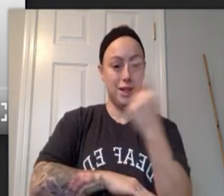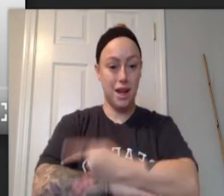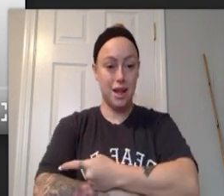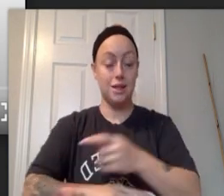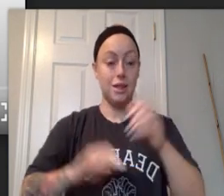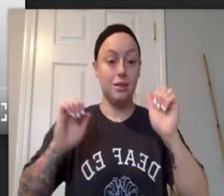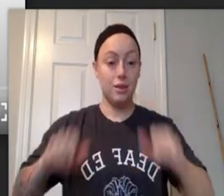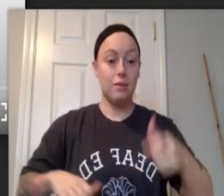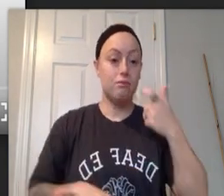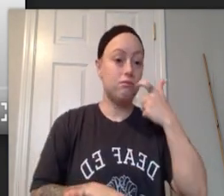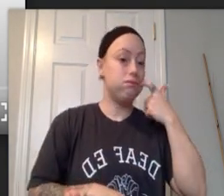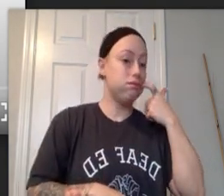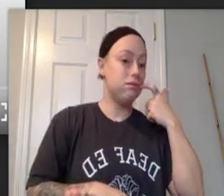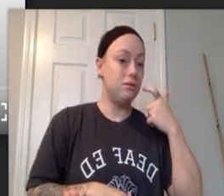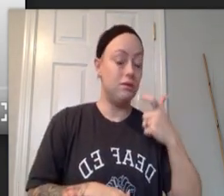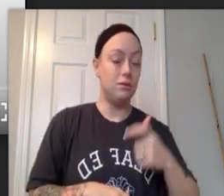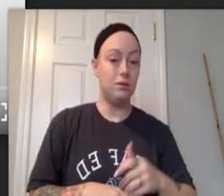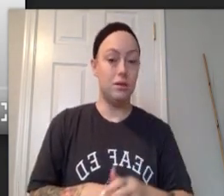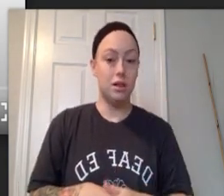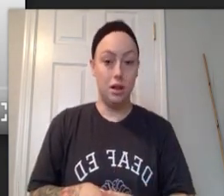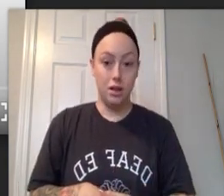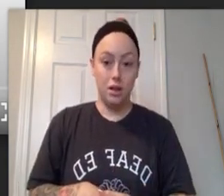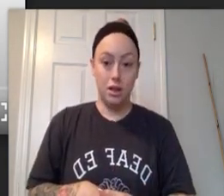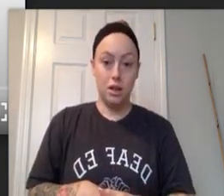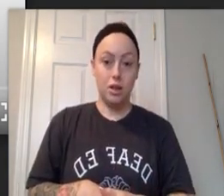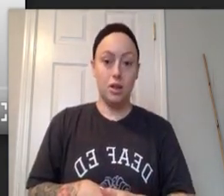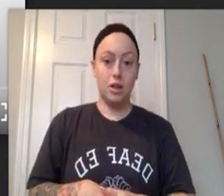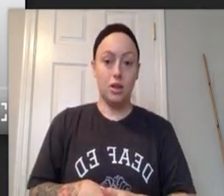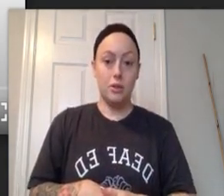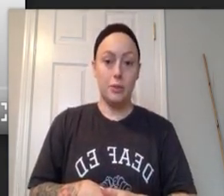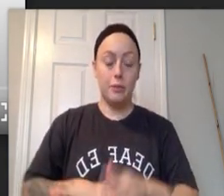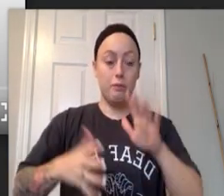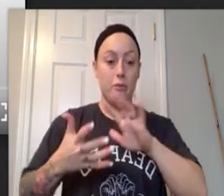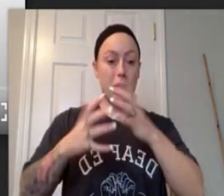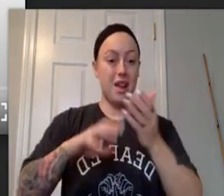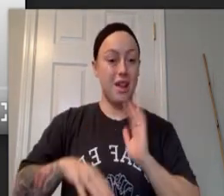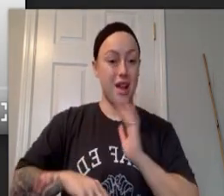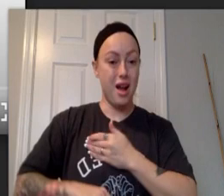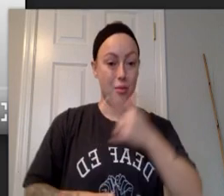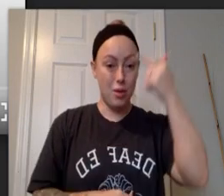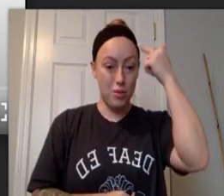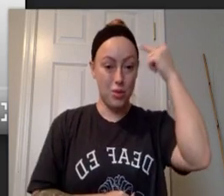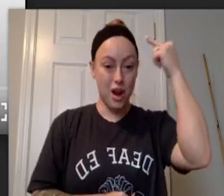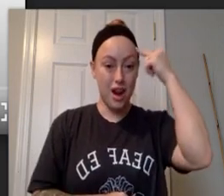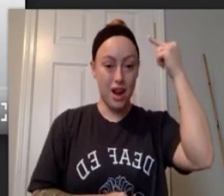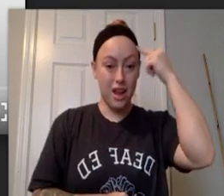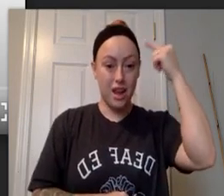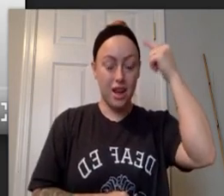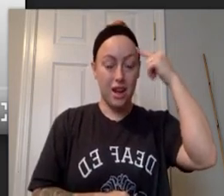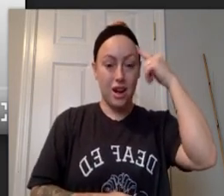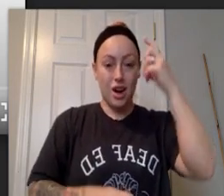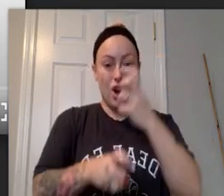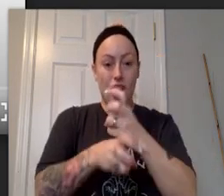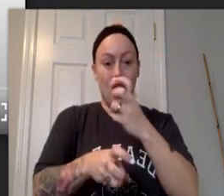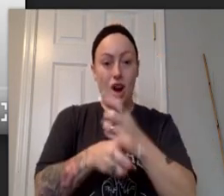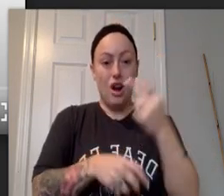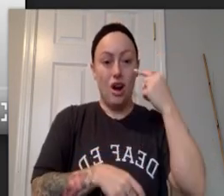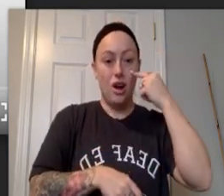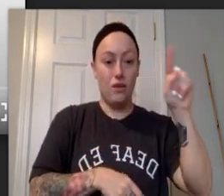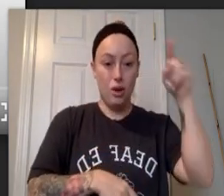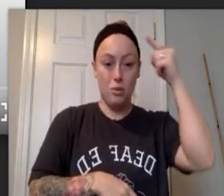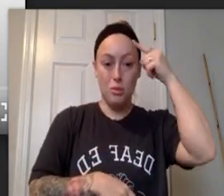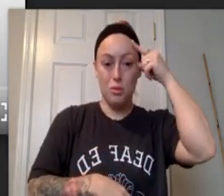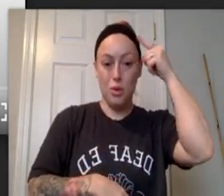our prefrontal cortex and our brain and our ability for logical reasoning. So literally the longer we use, the more we use,